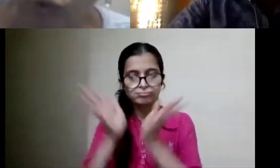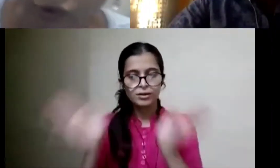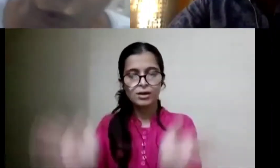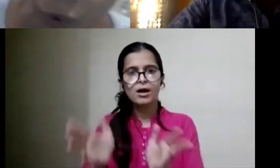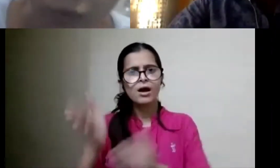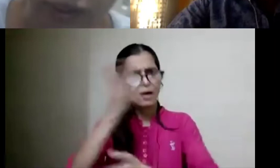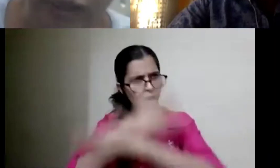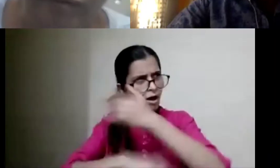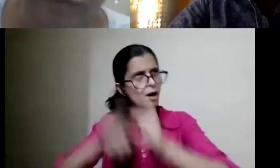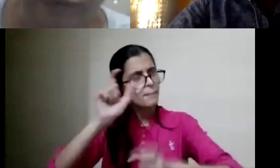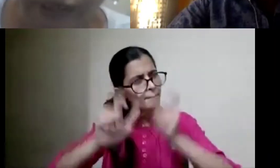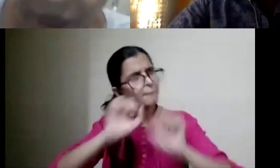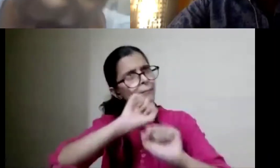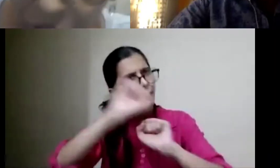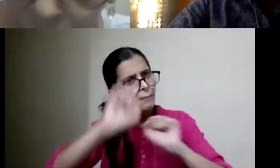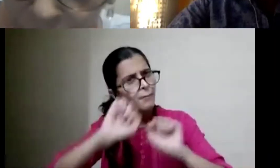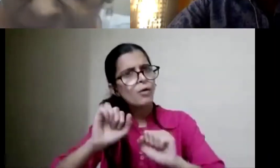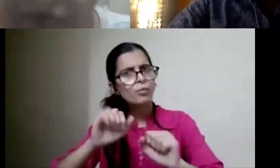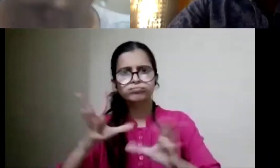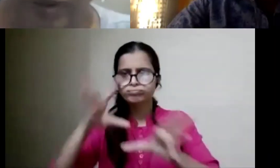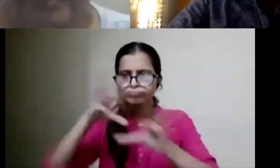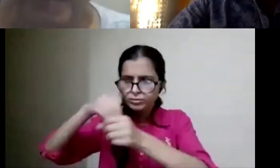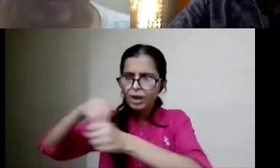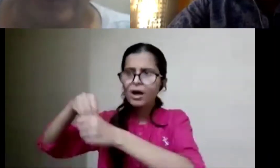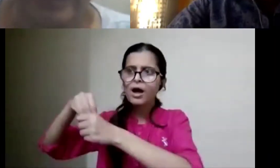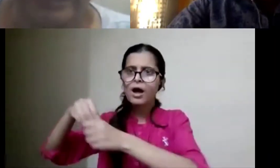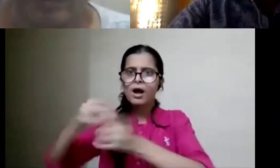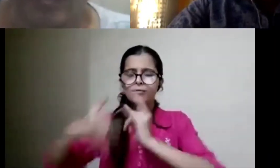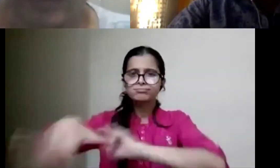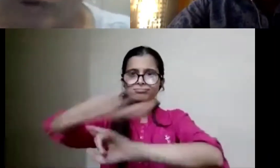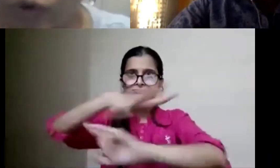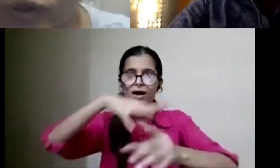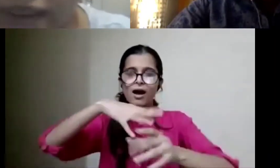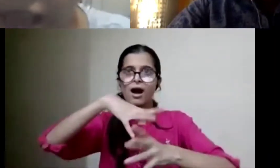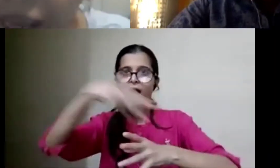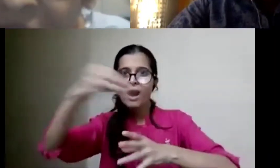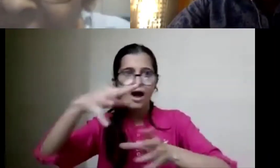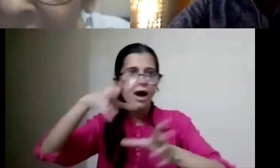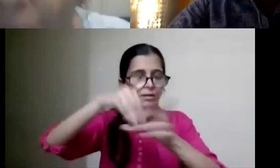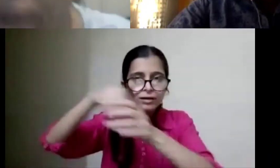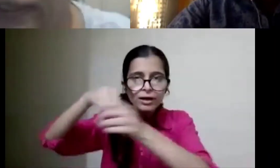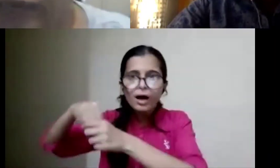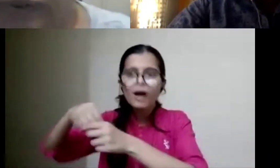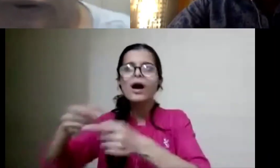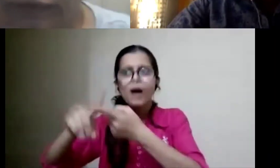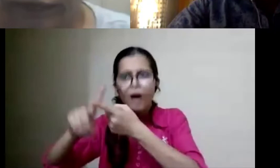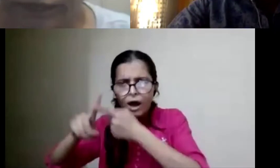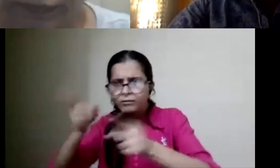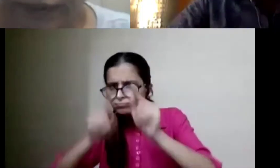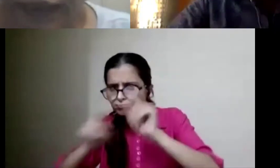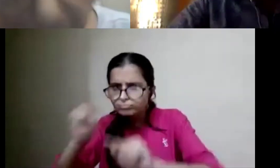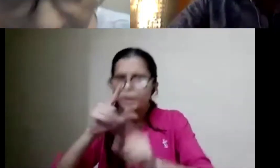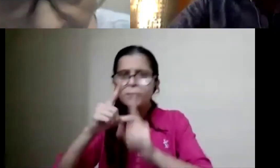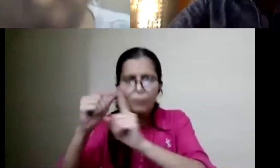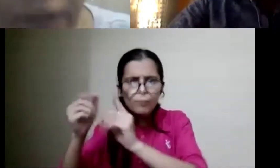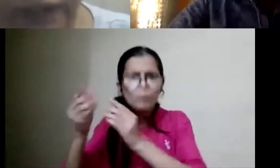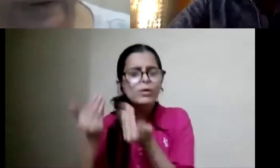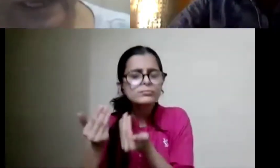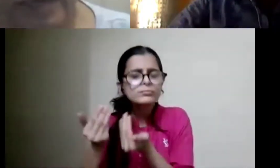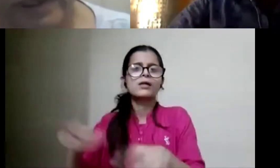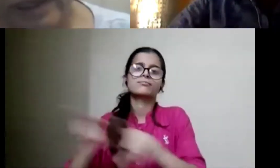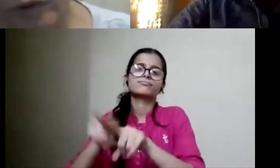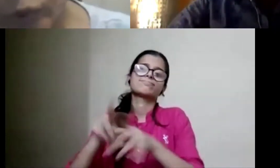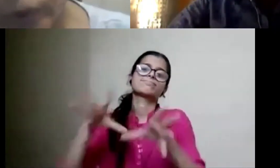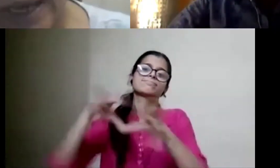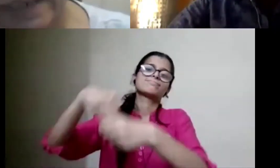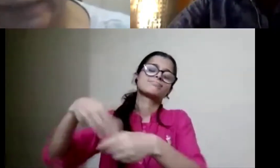who's going to go out there in the field should have a very sound idea of ki ye ho sakta hai, this is how it can be done. And I would really